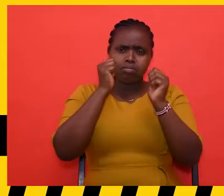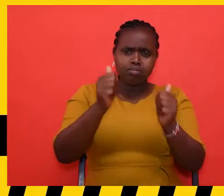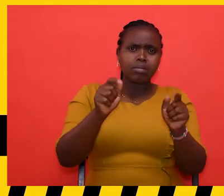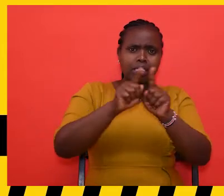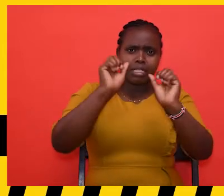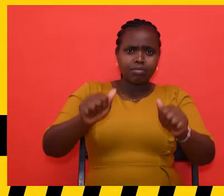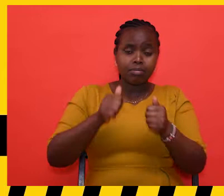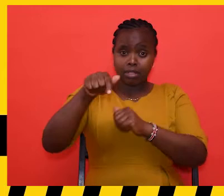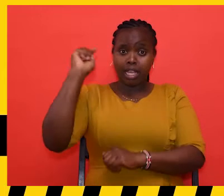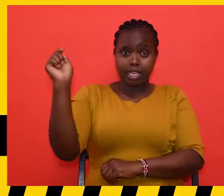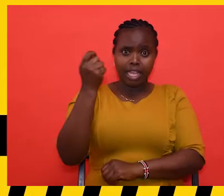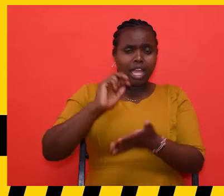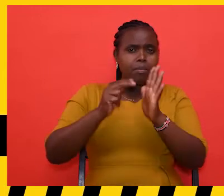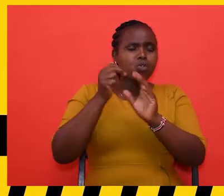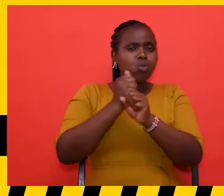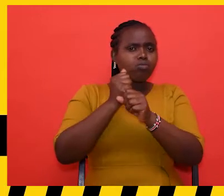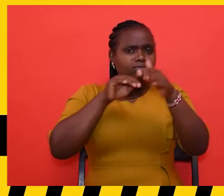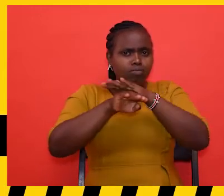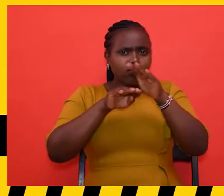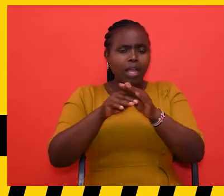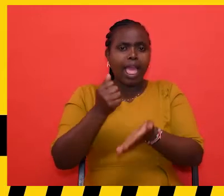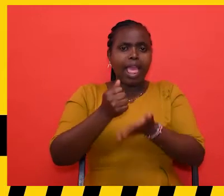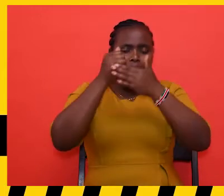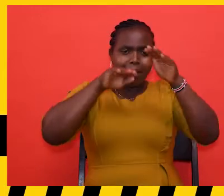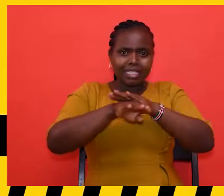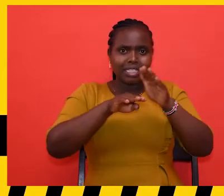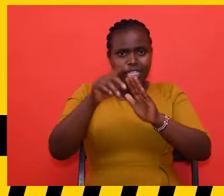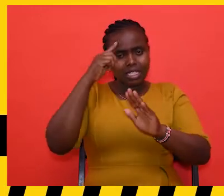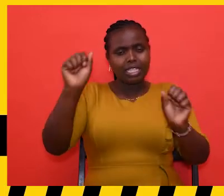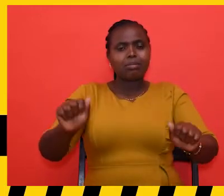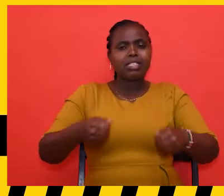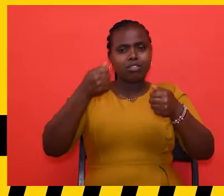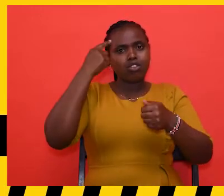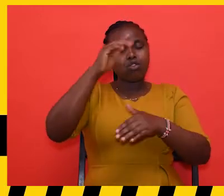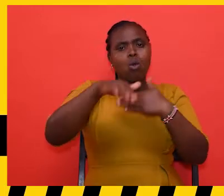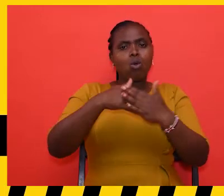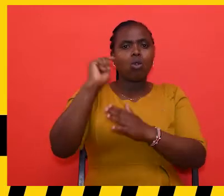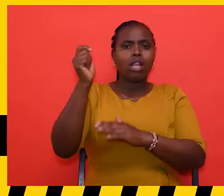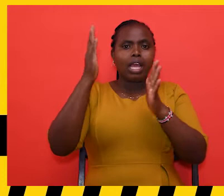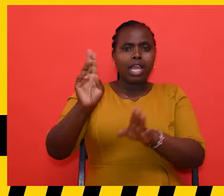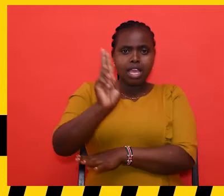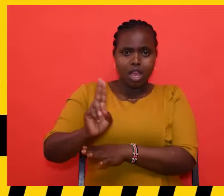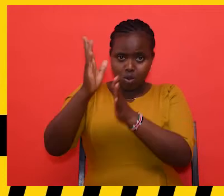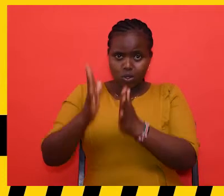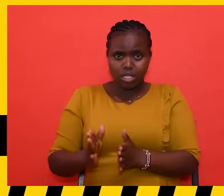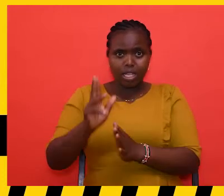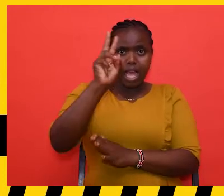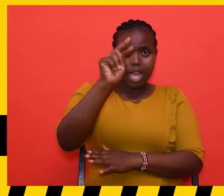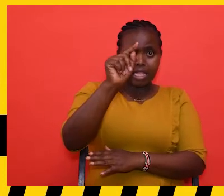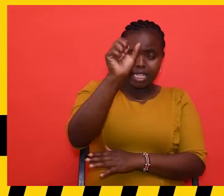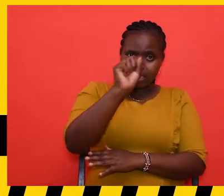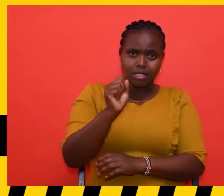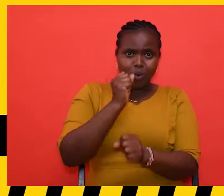safety of Kenya's road transport system for all users. We envision efficient, reliable, and safe road transport in Kenya. The NTSA is